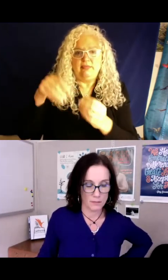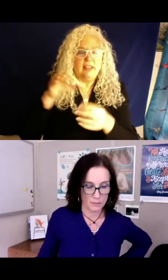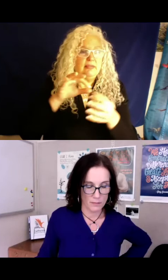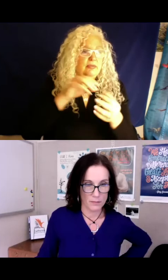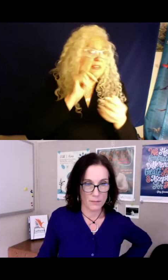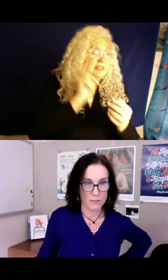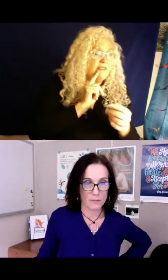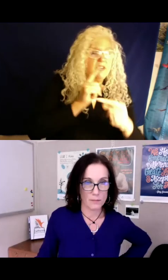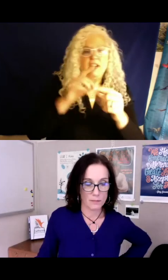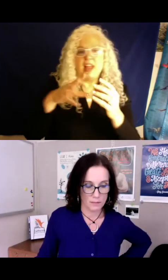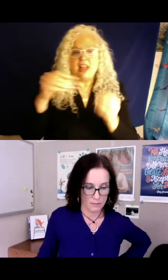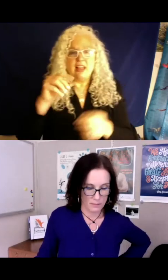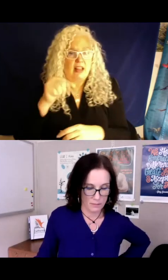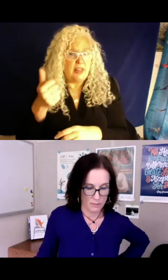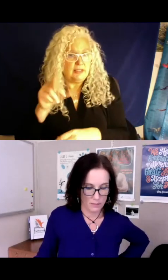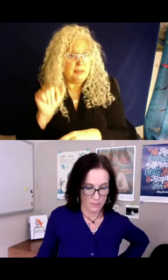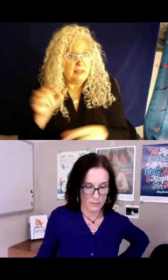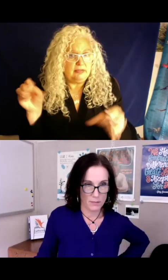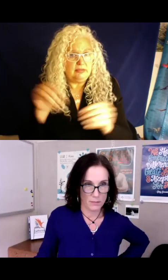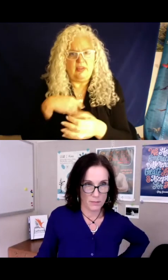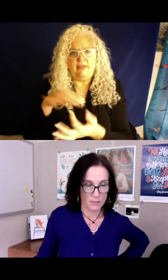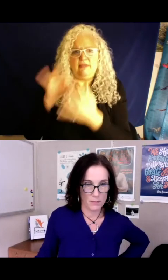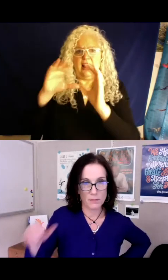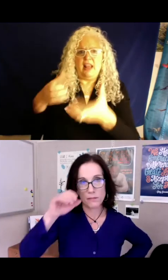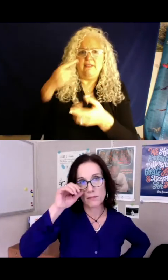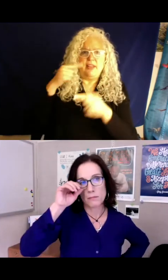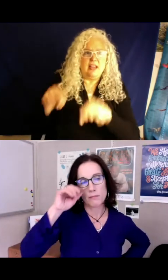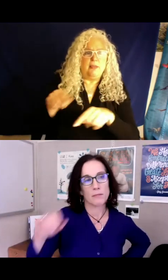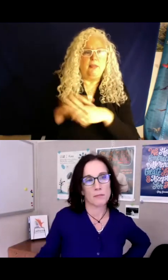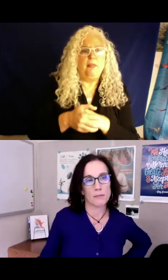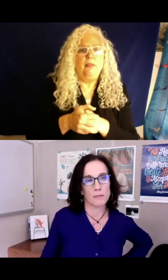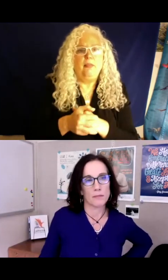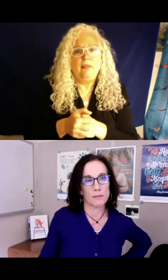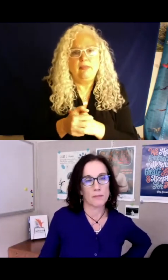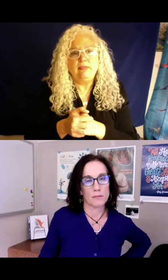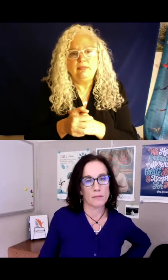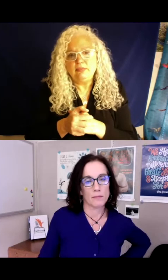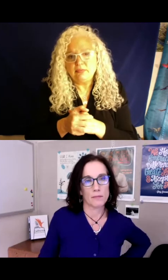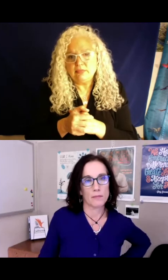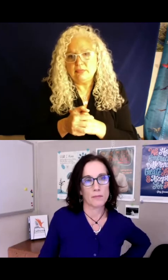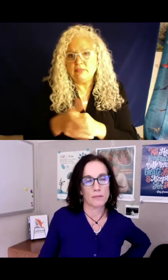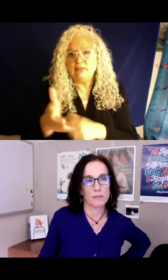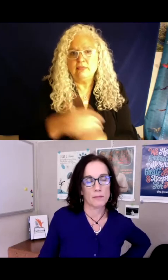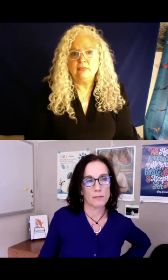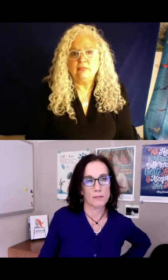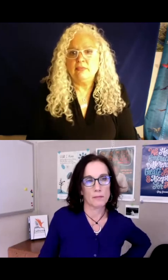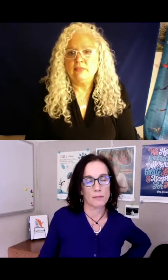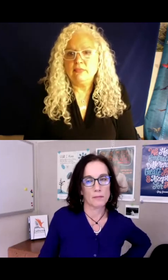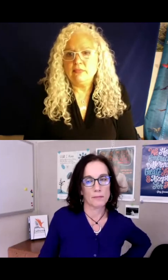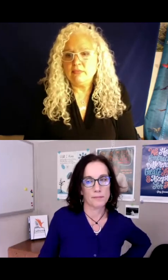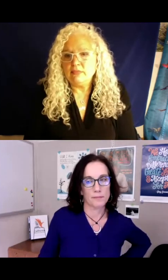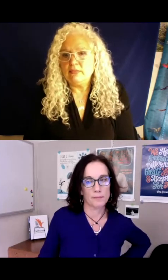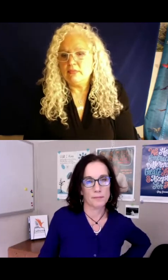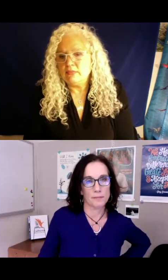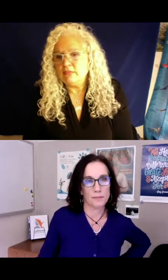special education programs for those who have additional disabilities. And there are, so we do have a